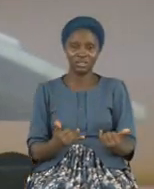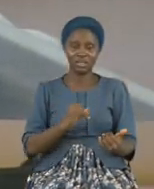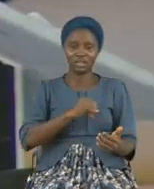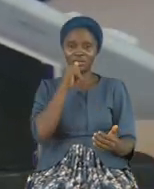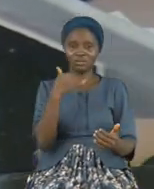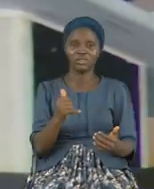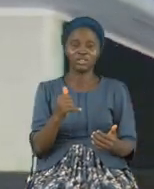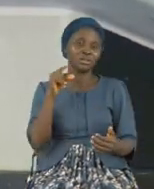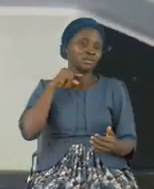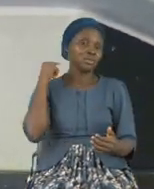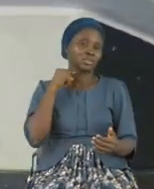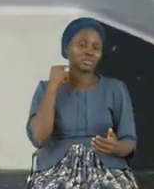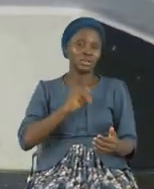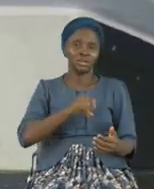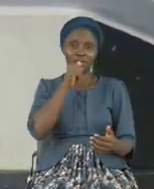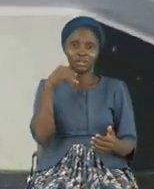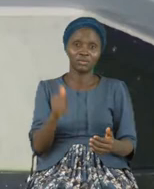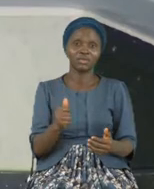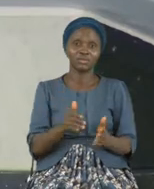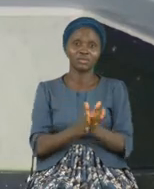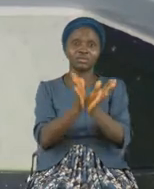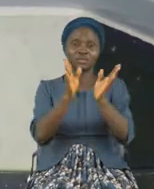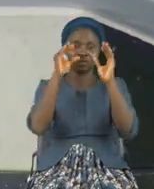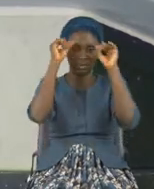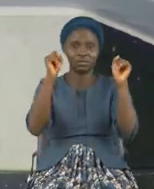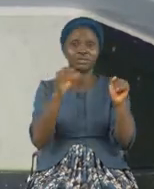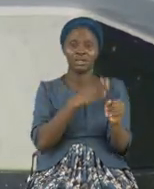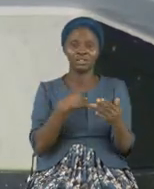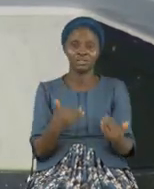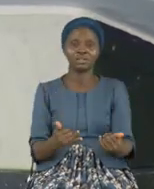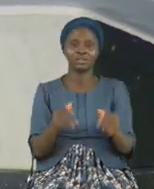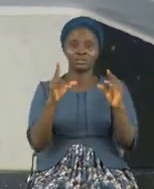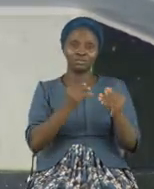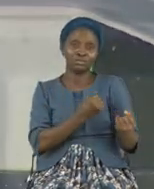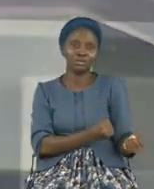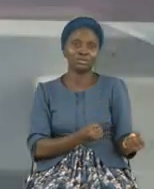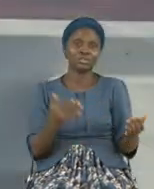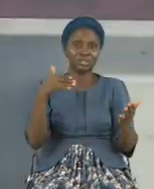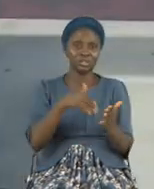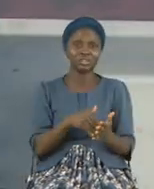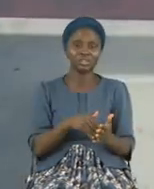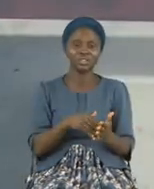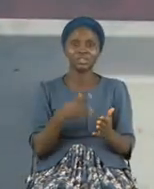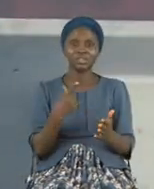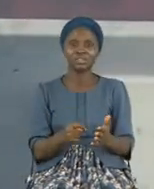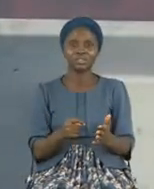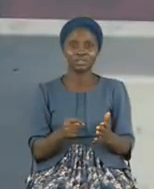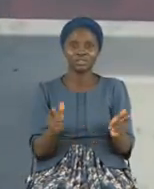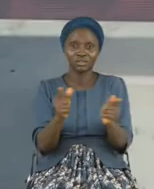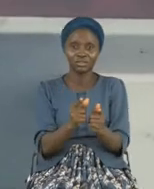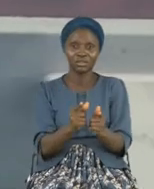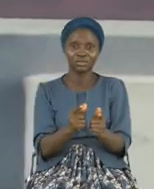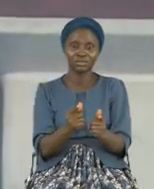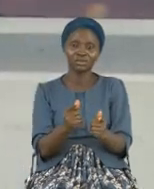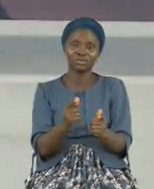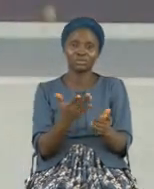superintendent, and now no courage anymore. The little rats can threaten me. And